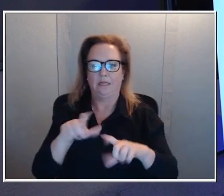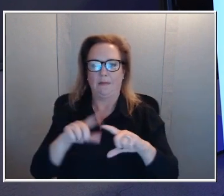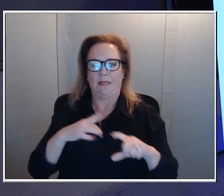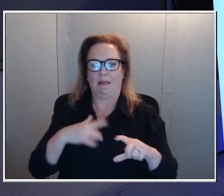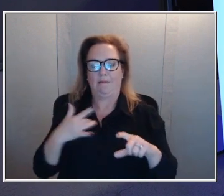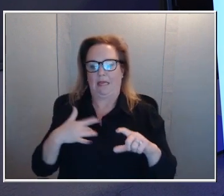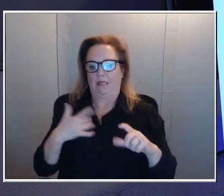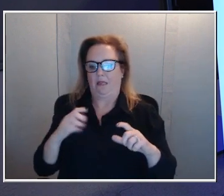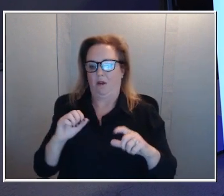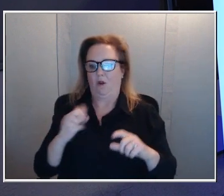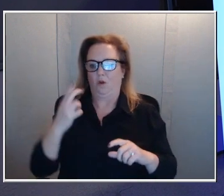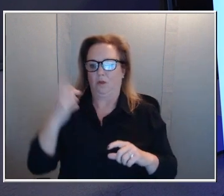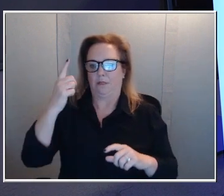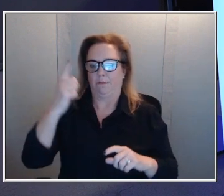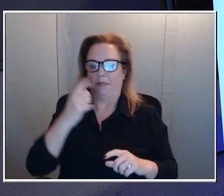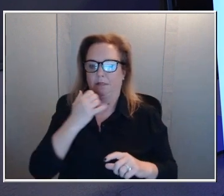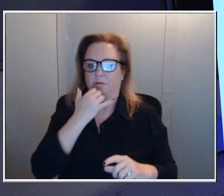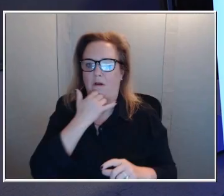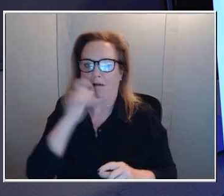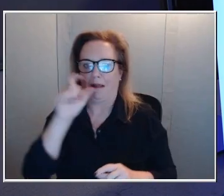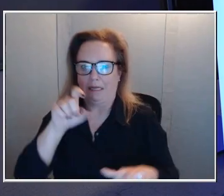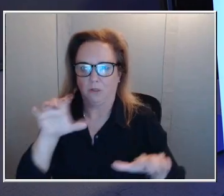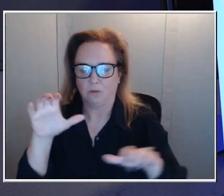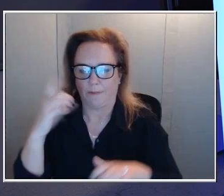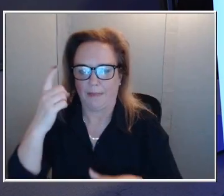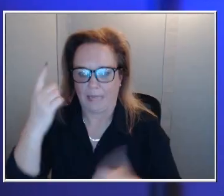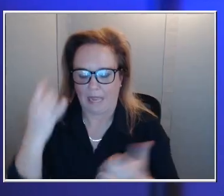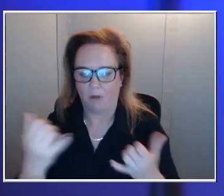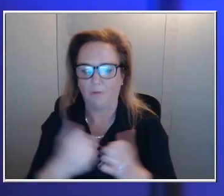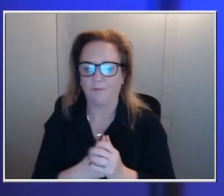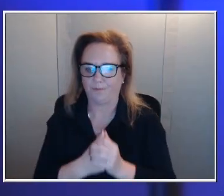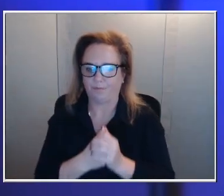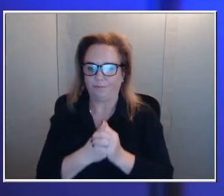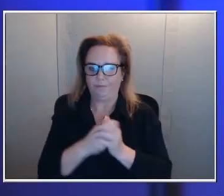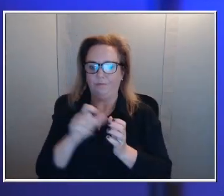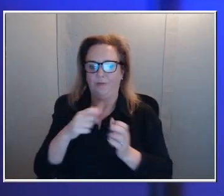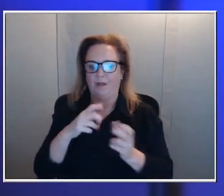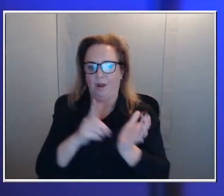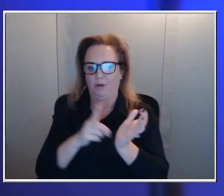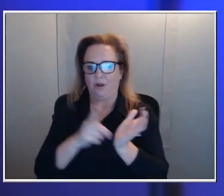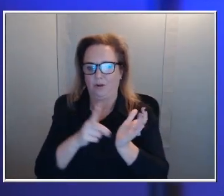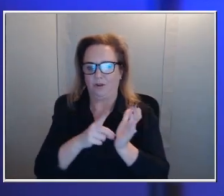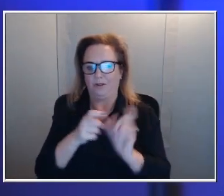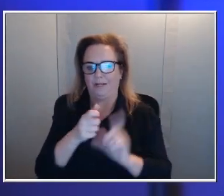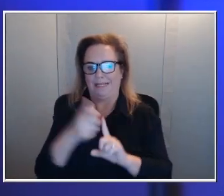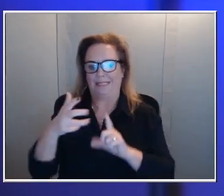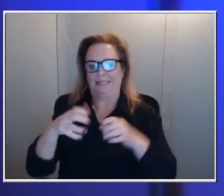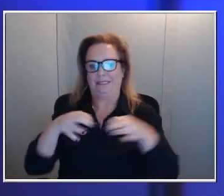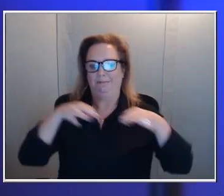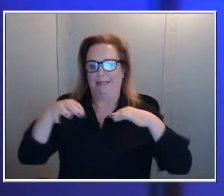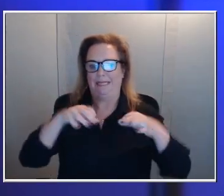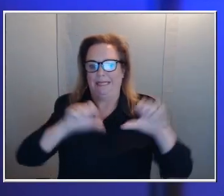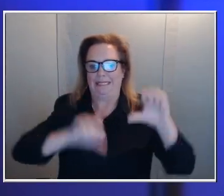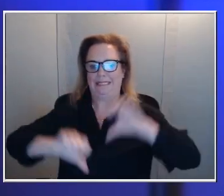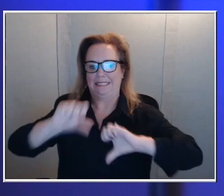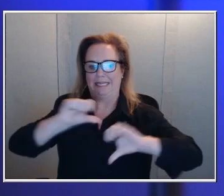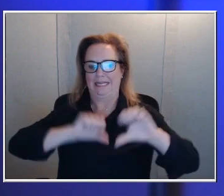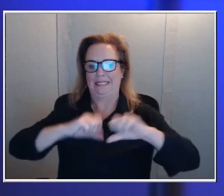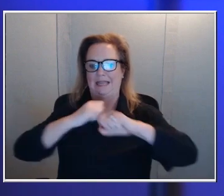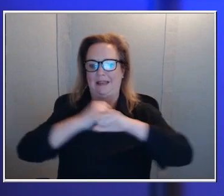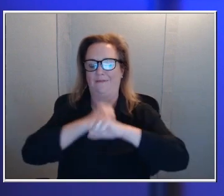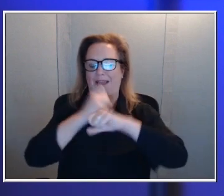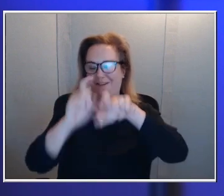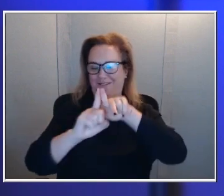oh, something's different, I have to act now? Yeah, I'm sure our physicians could probably explain the science behind that fight or flight